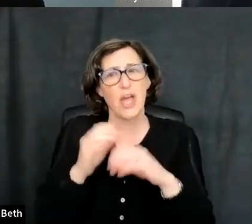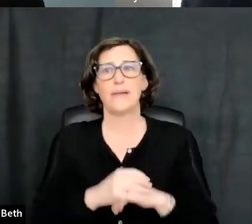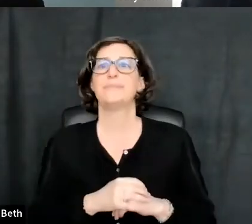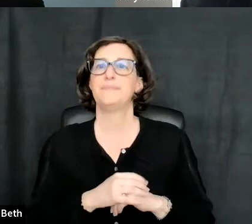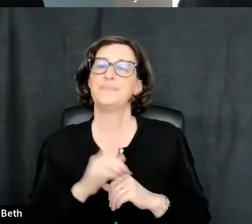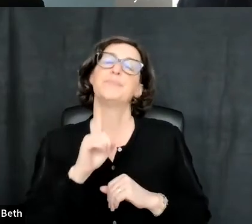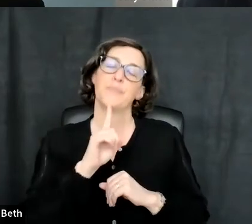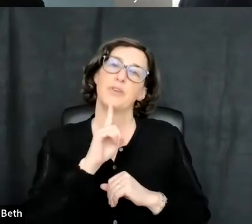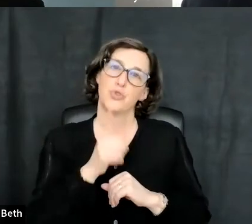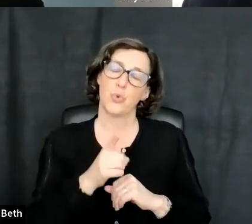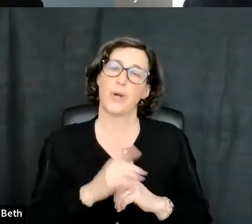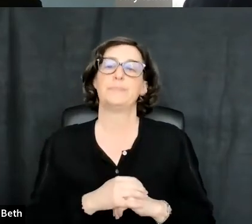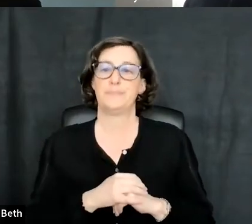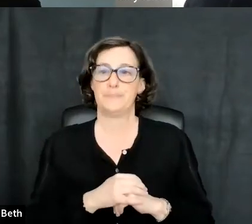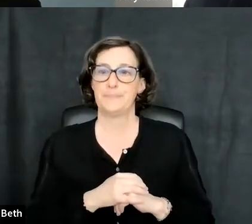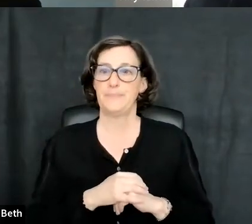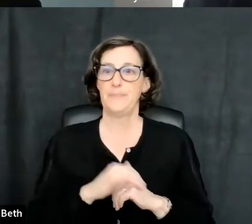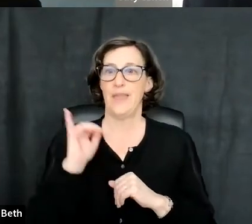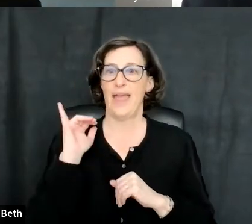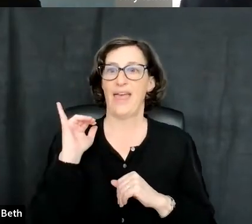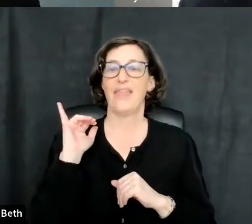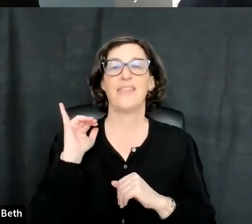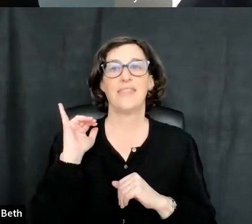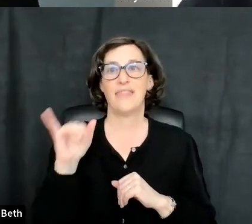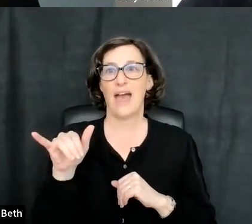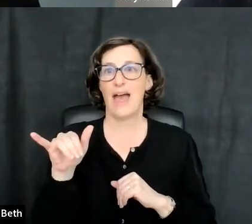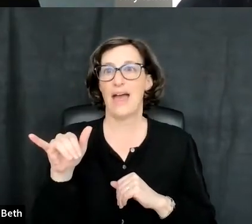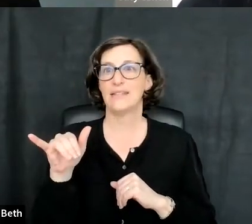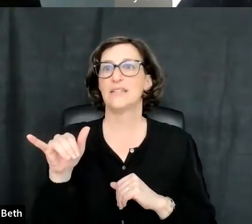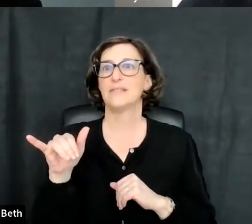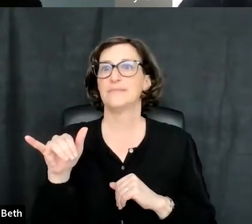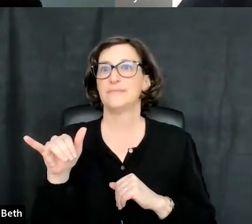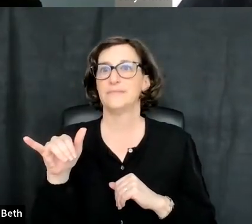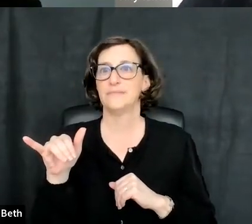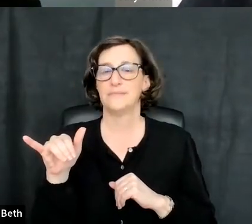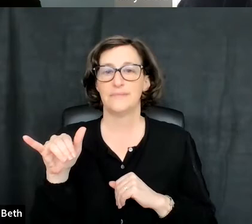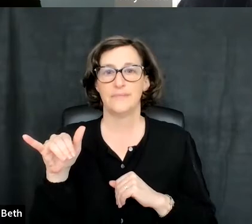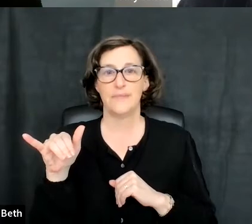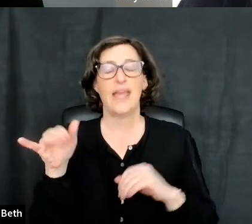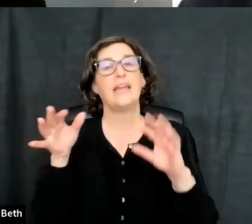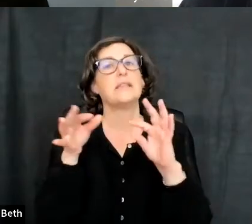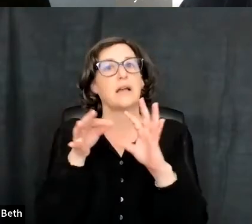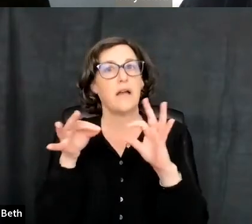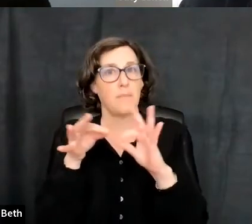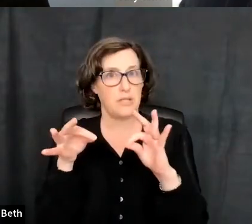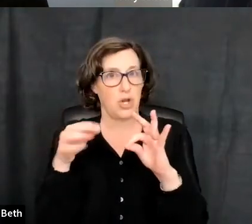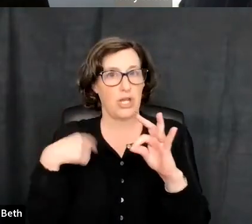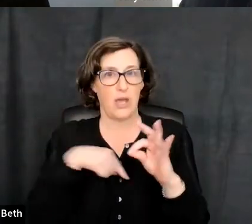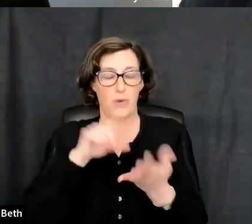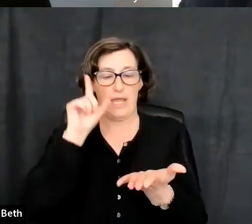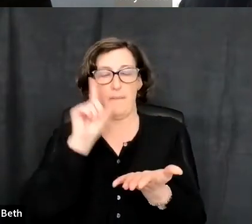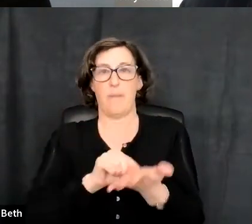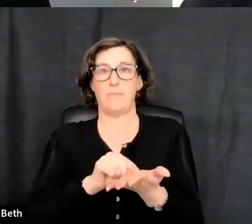that is a commentary that we published in